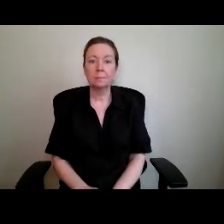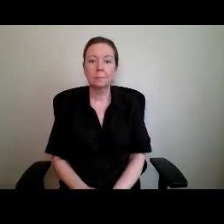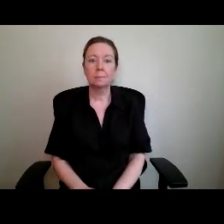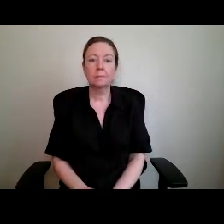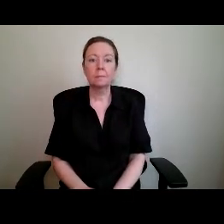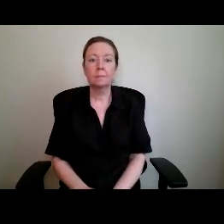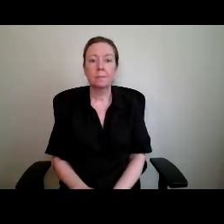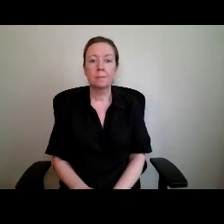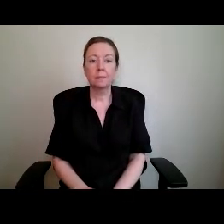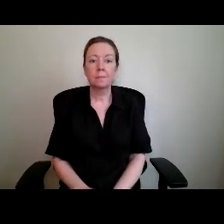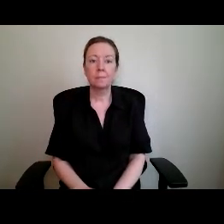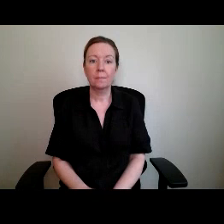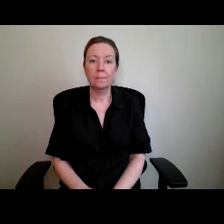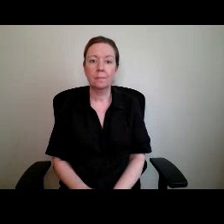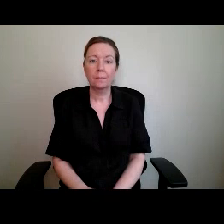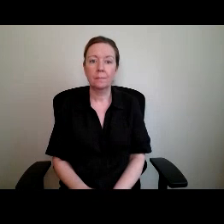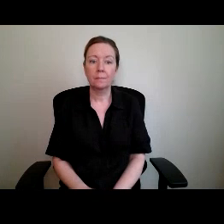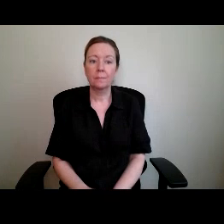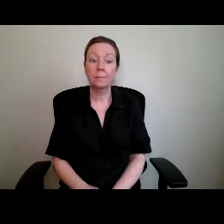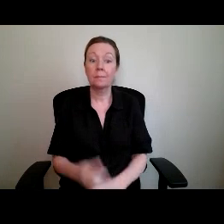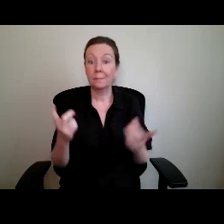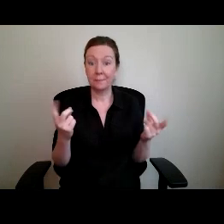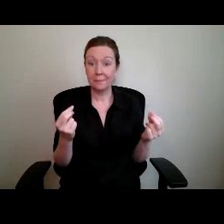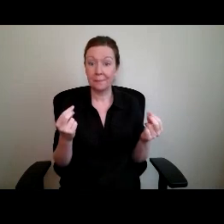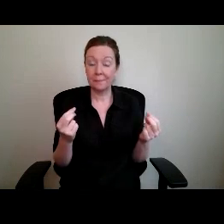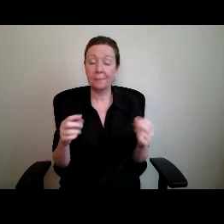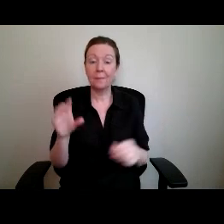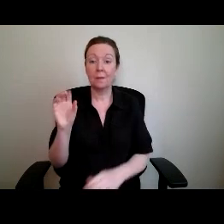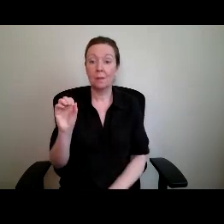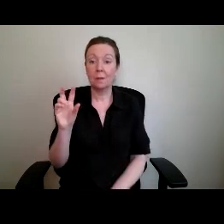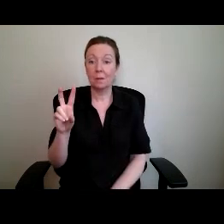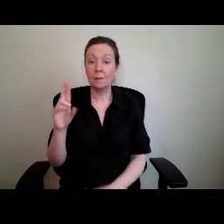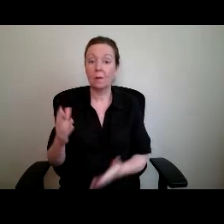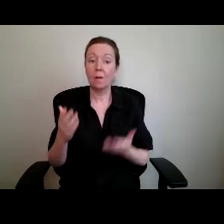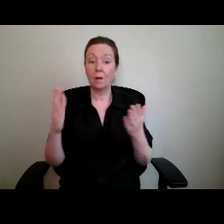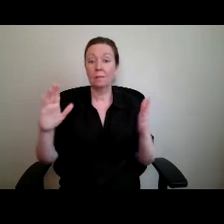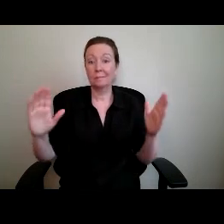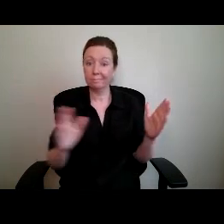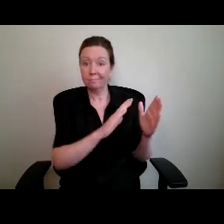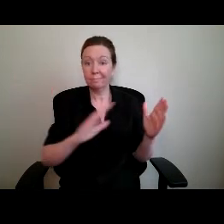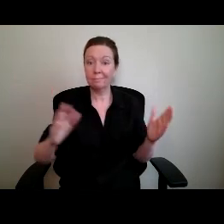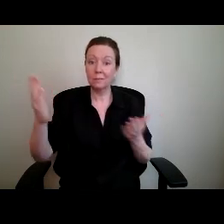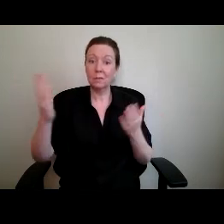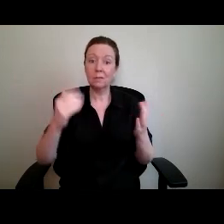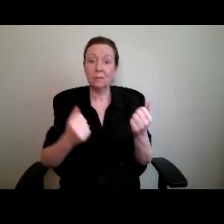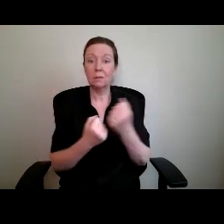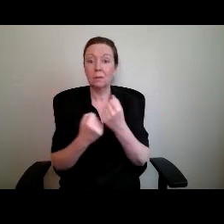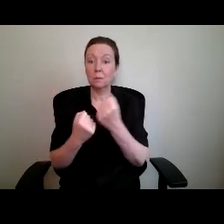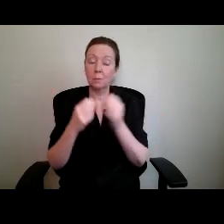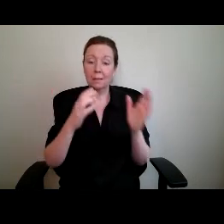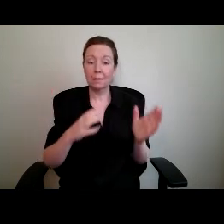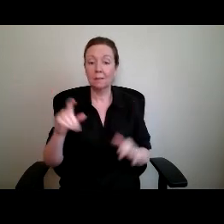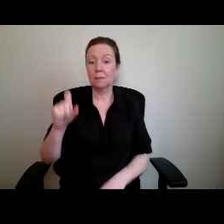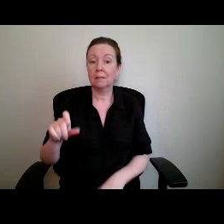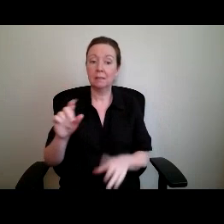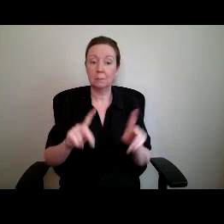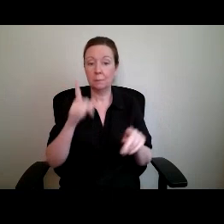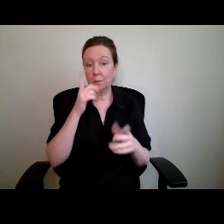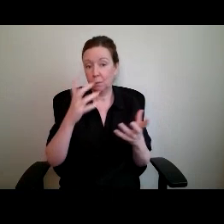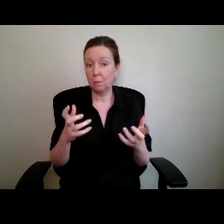And so what we do, OVR offers a continuum of services to support the individual needs of job seekers